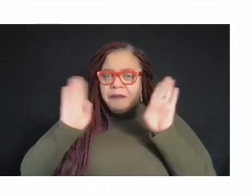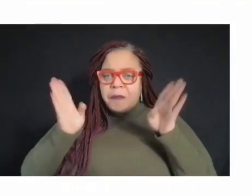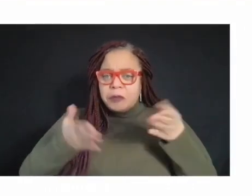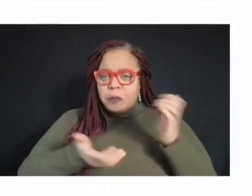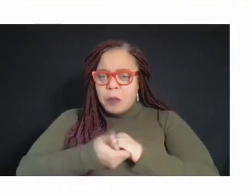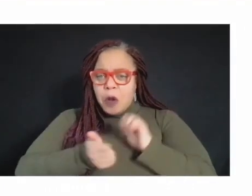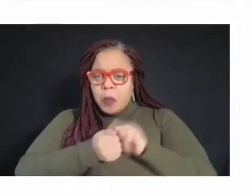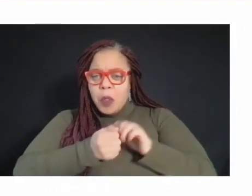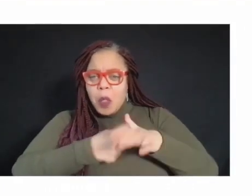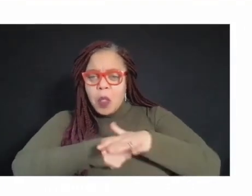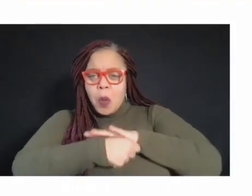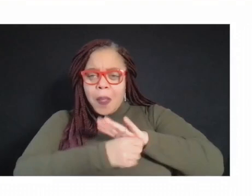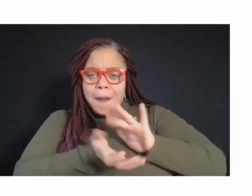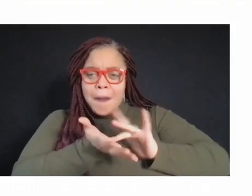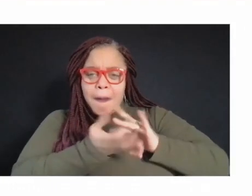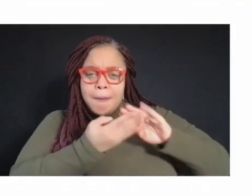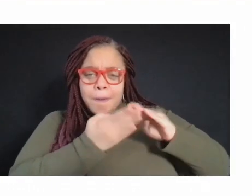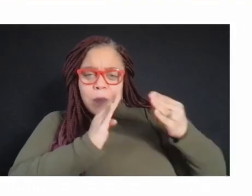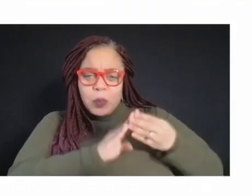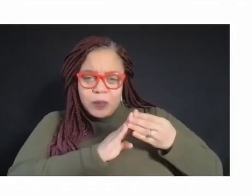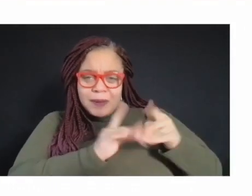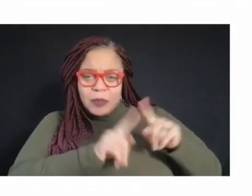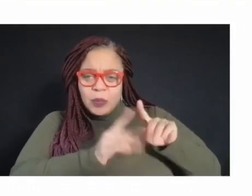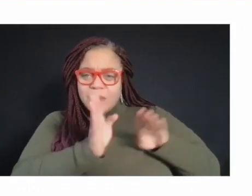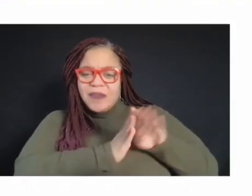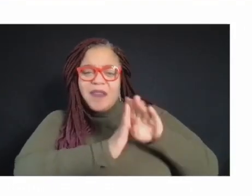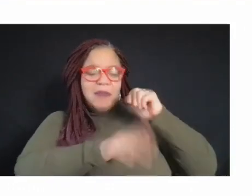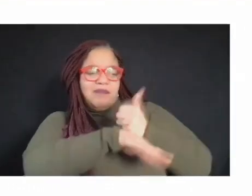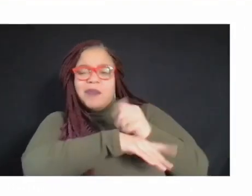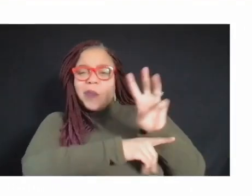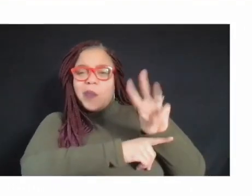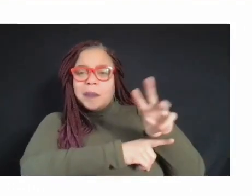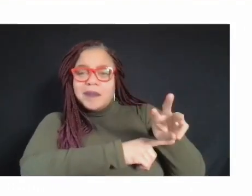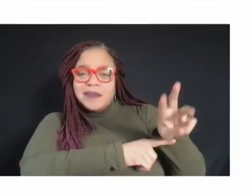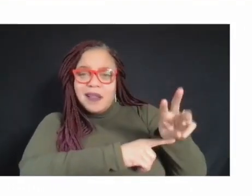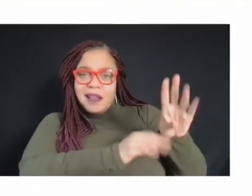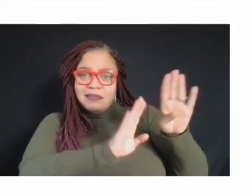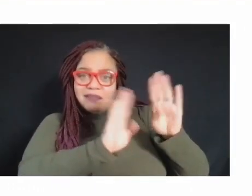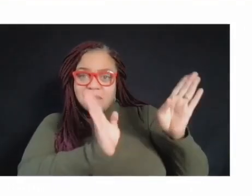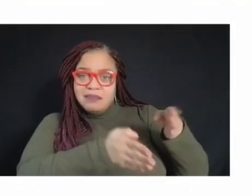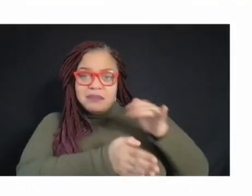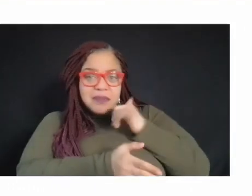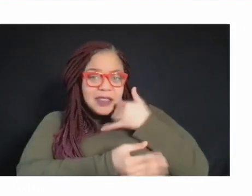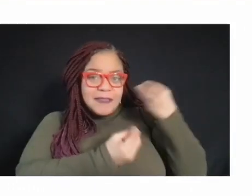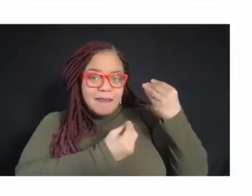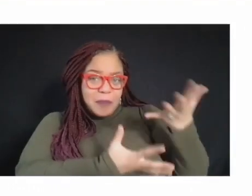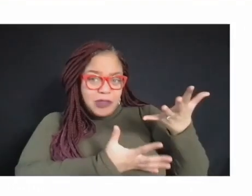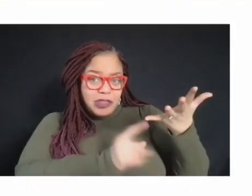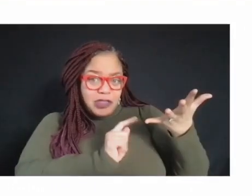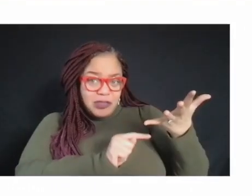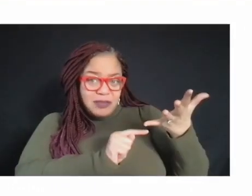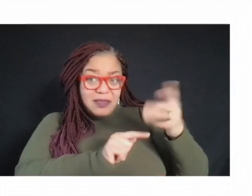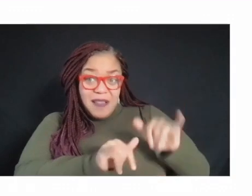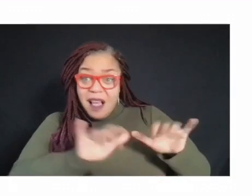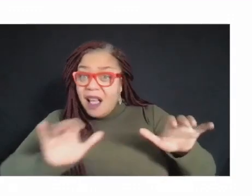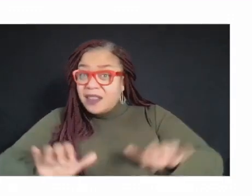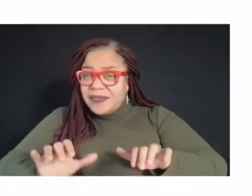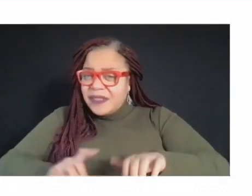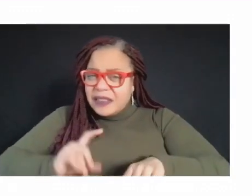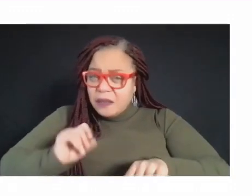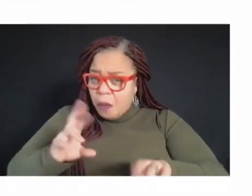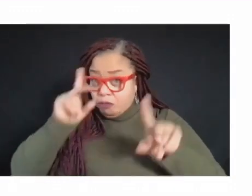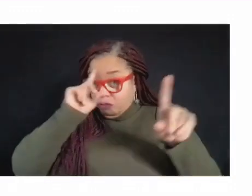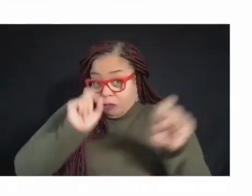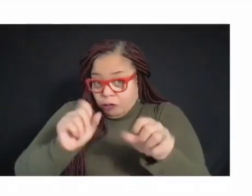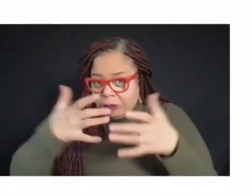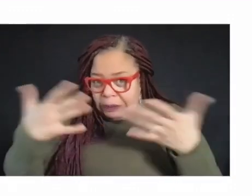develop a standalone website focused on misinformation, this strategy was modified, and instead we